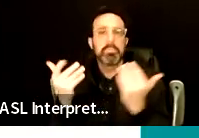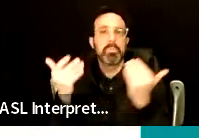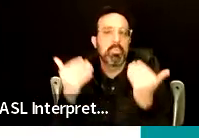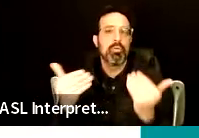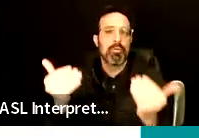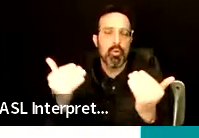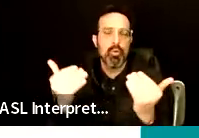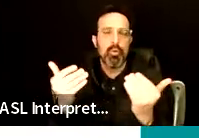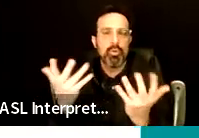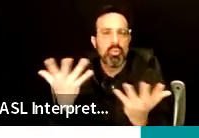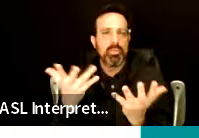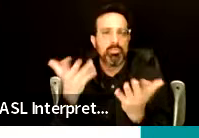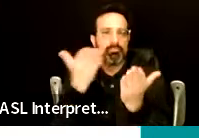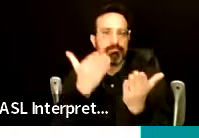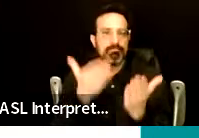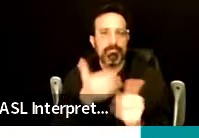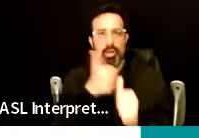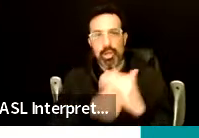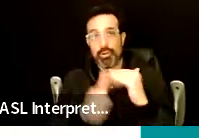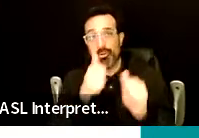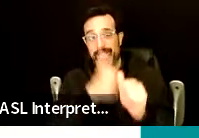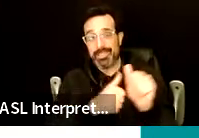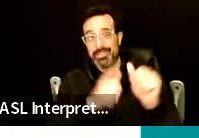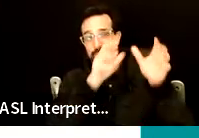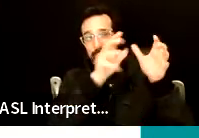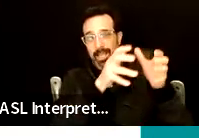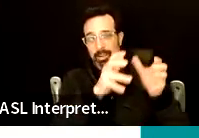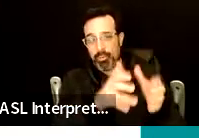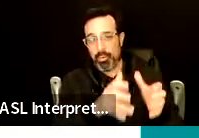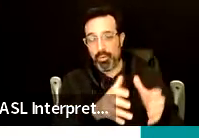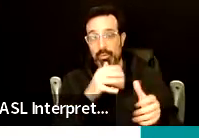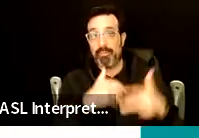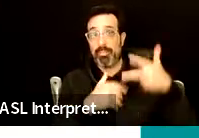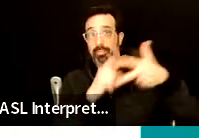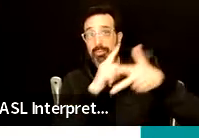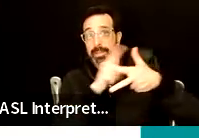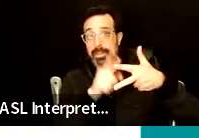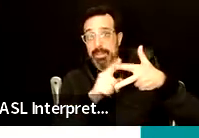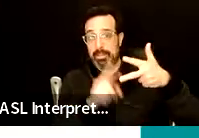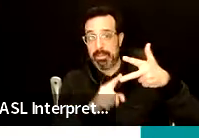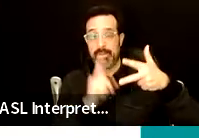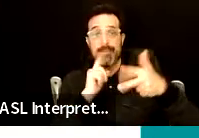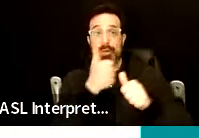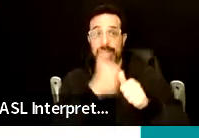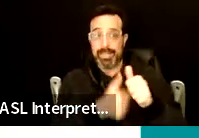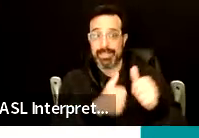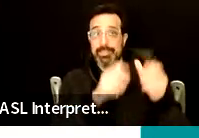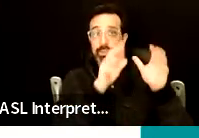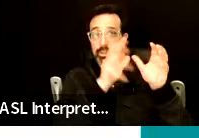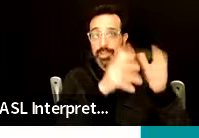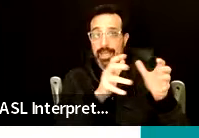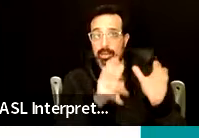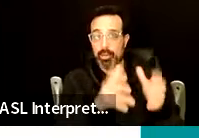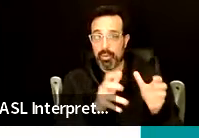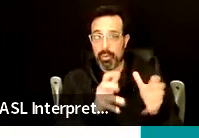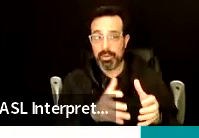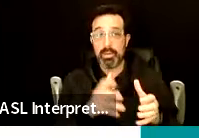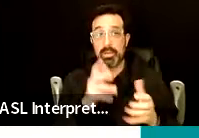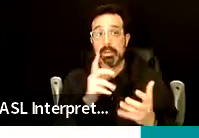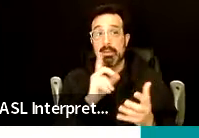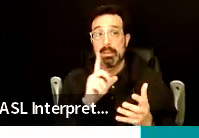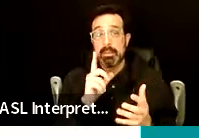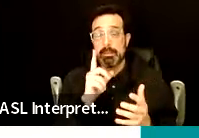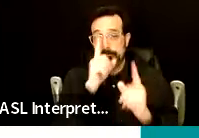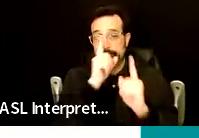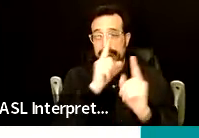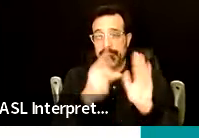the budget recommendations under each category. So we'll have those 3 touch points for each category. And we intentionally